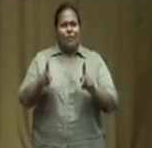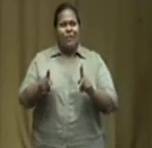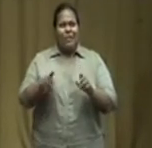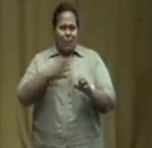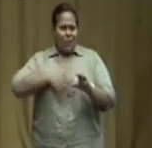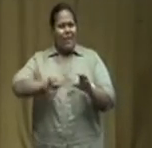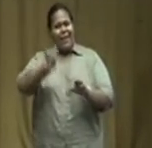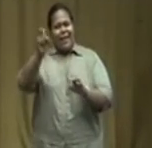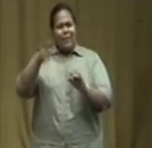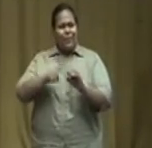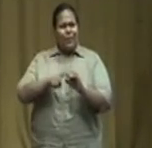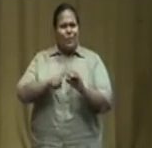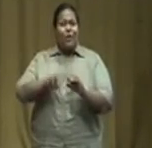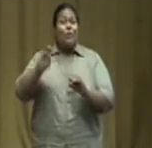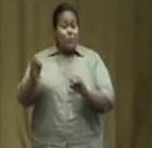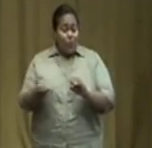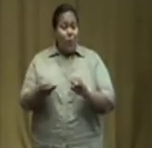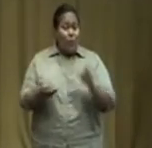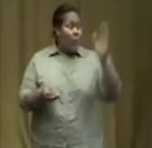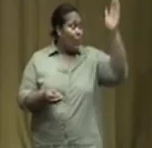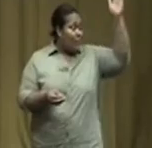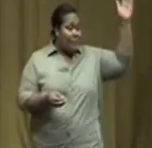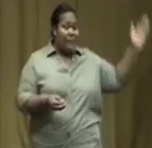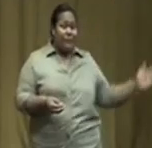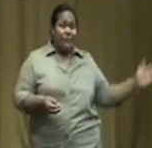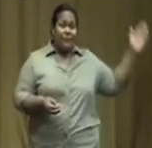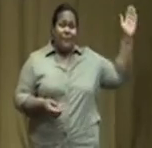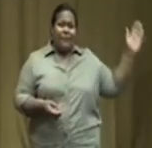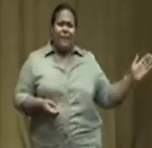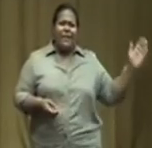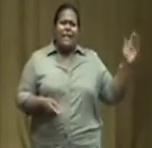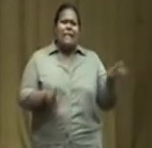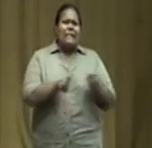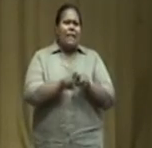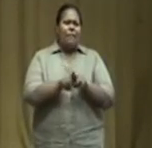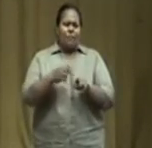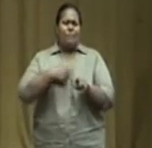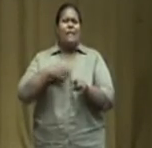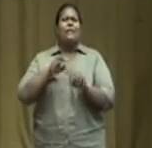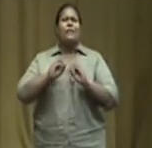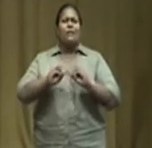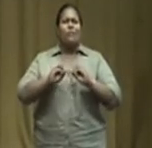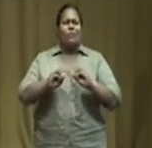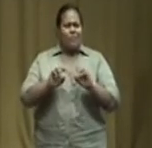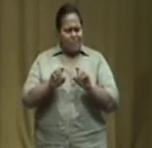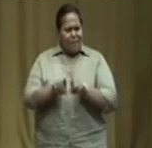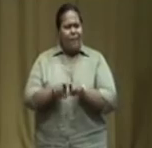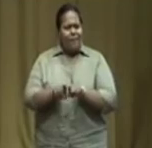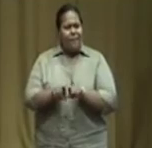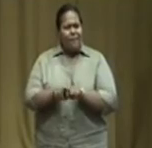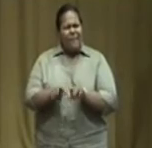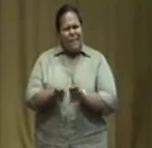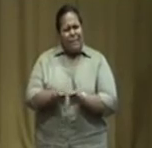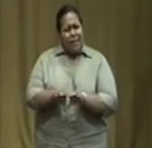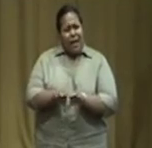the content of the course that you've got up there is actually quite similar to what I teach. So I thank you for that. So my question